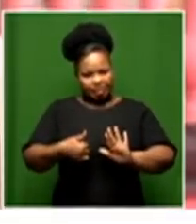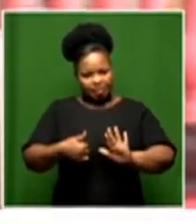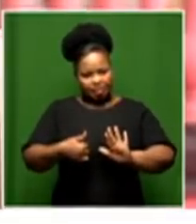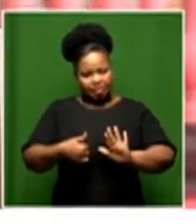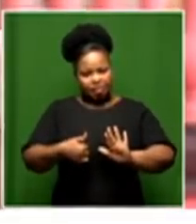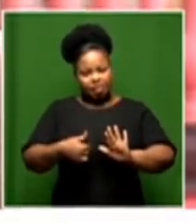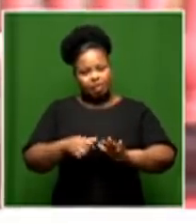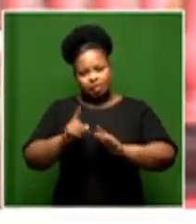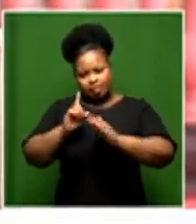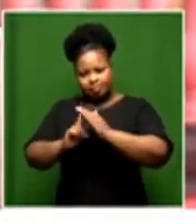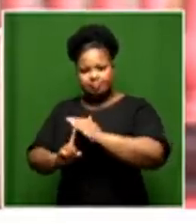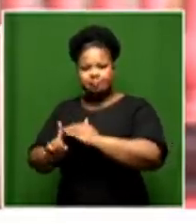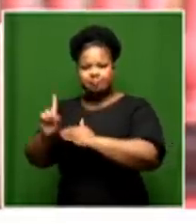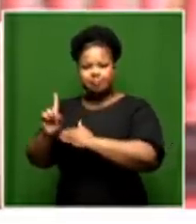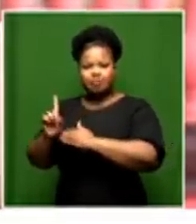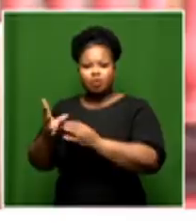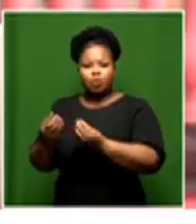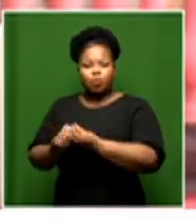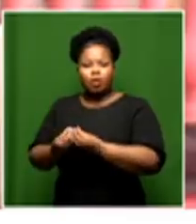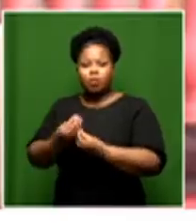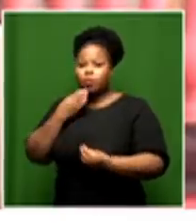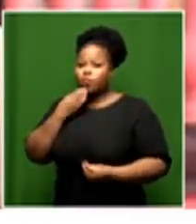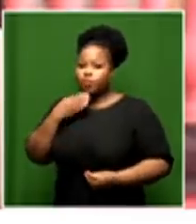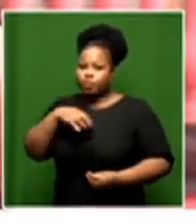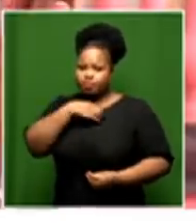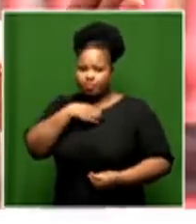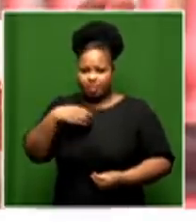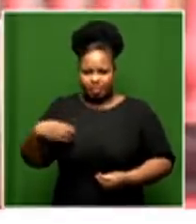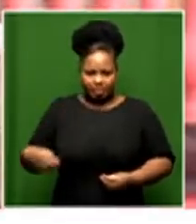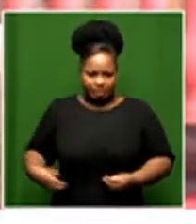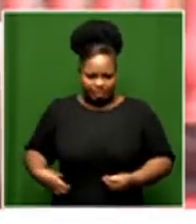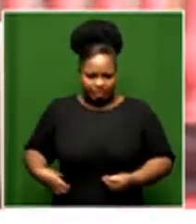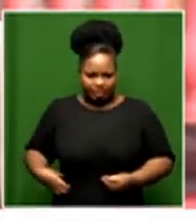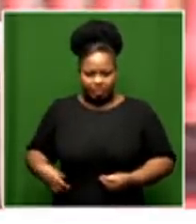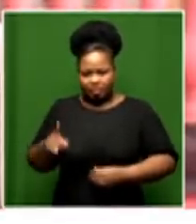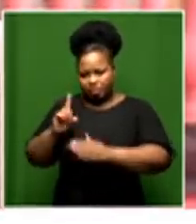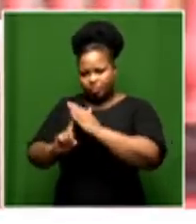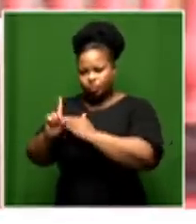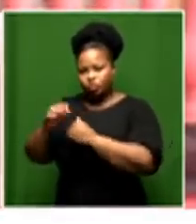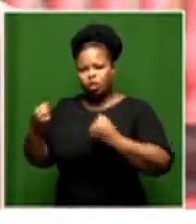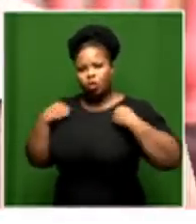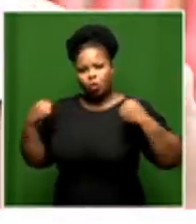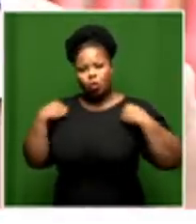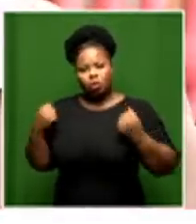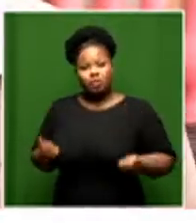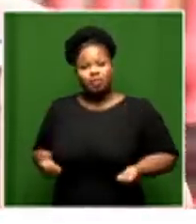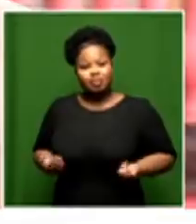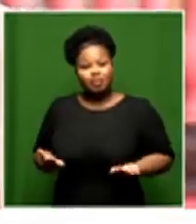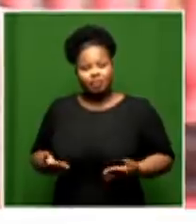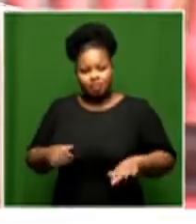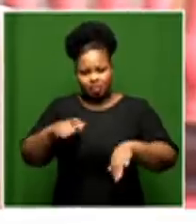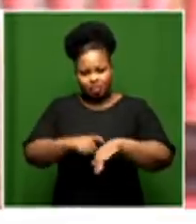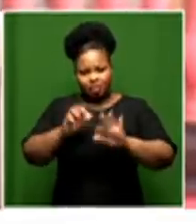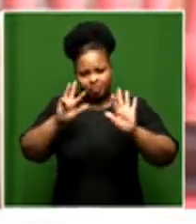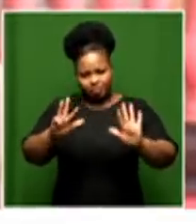come in together with the president at the hall. The service will start at 9